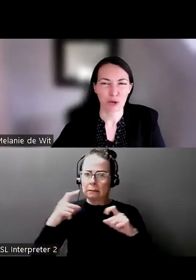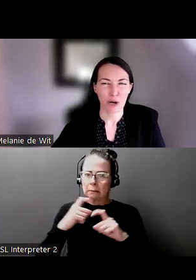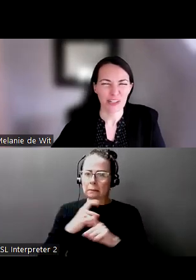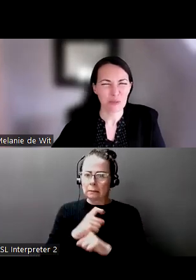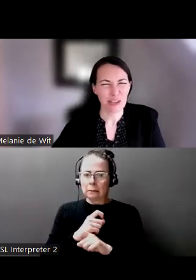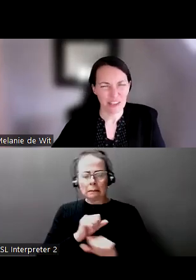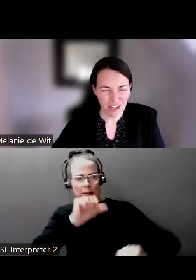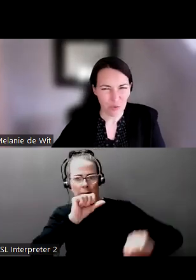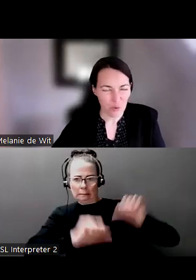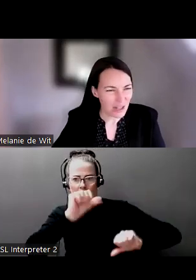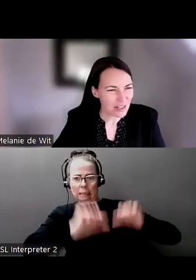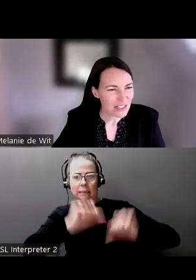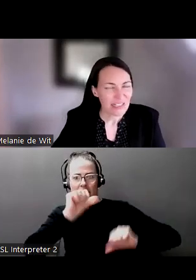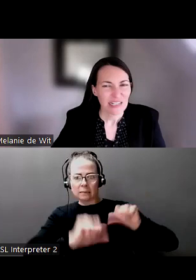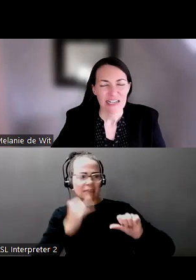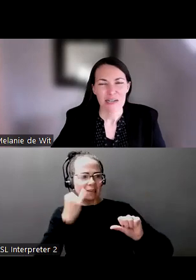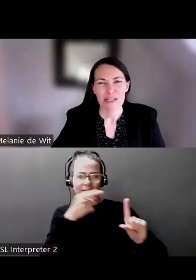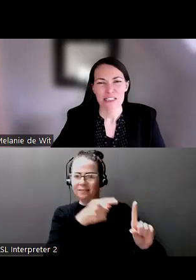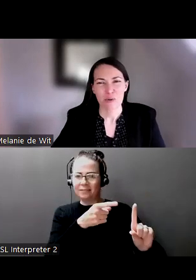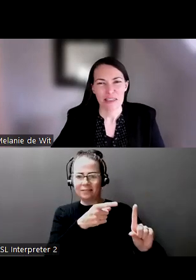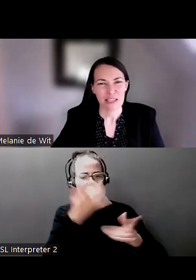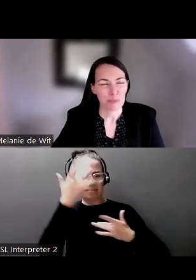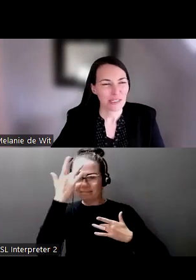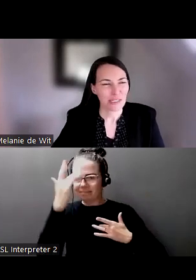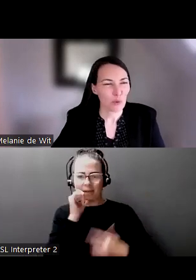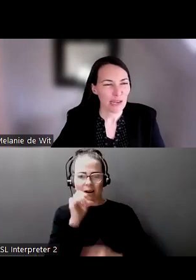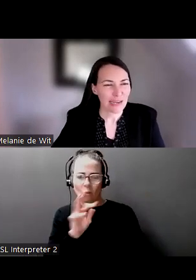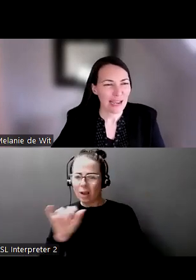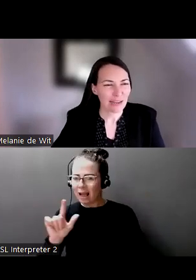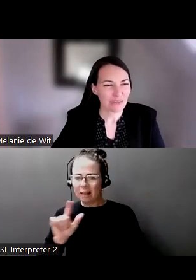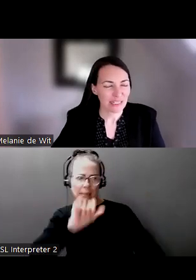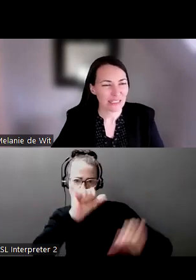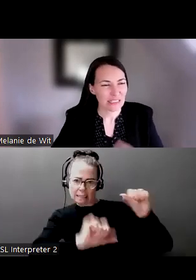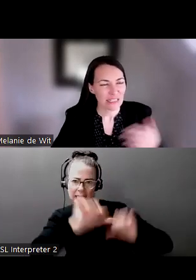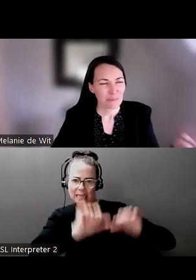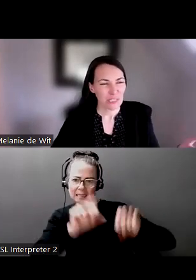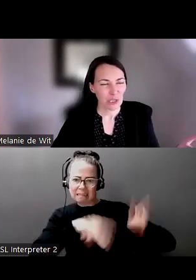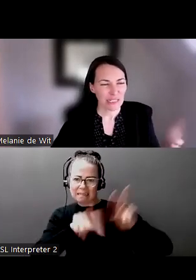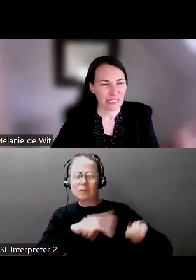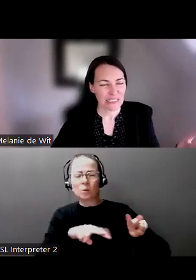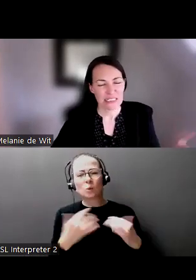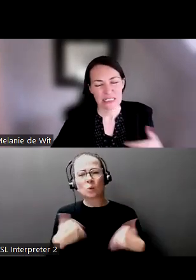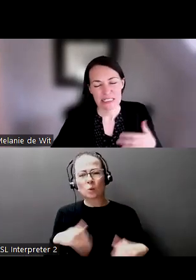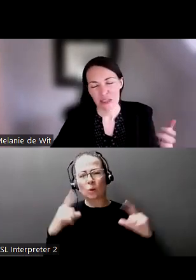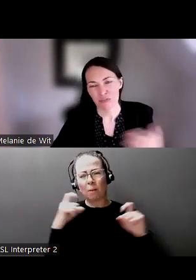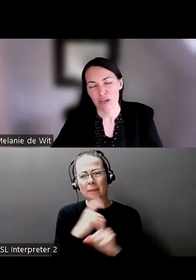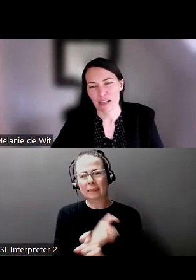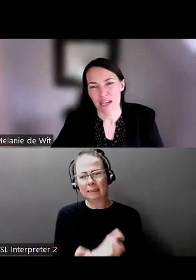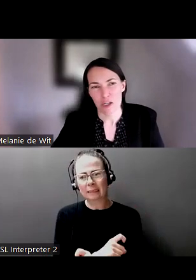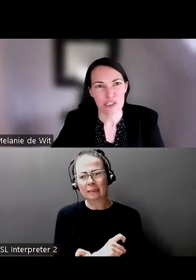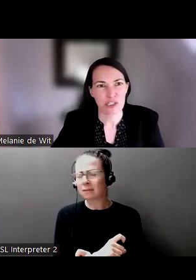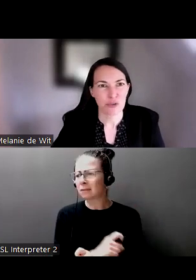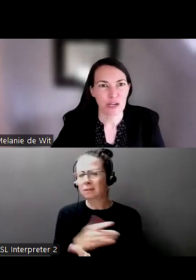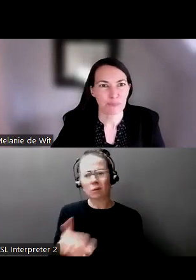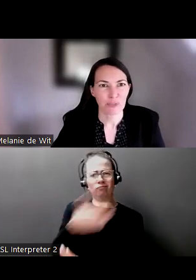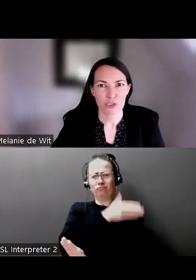their property when they're unwell. And so I think a POA, having it, you know, in existence at the front end